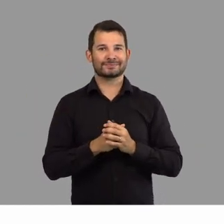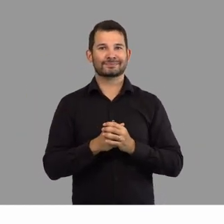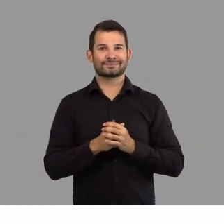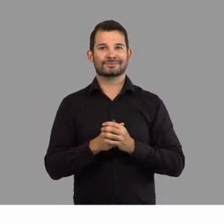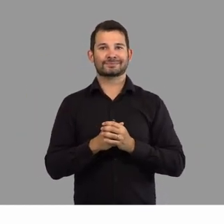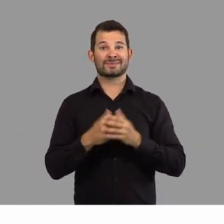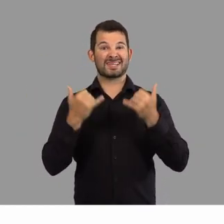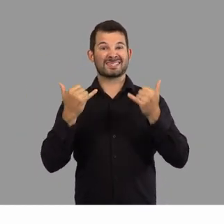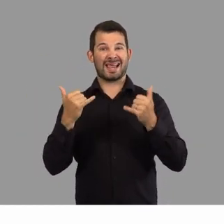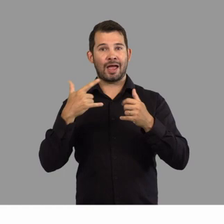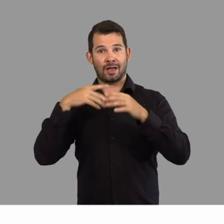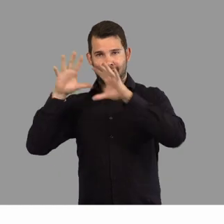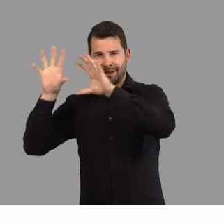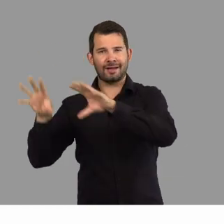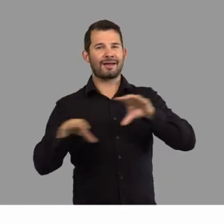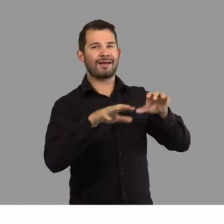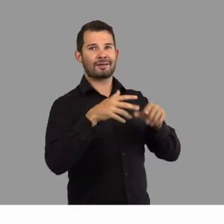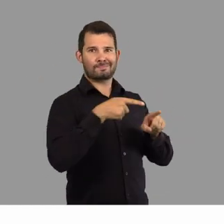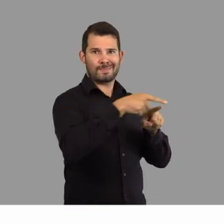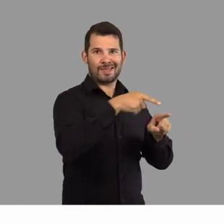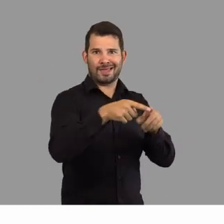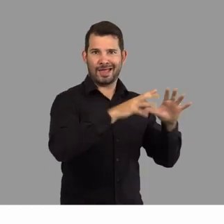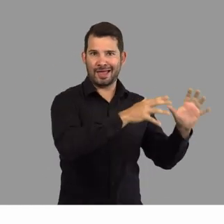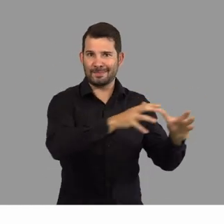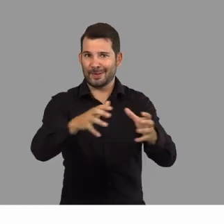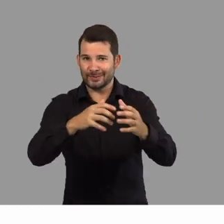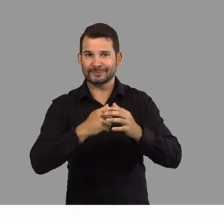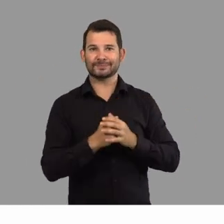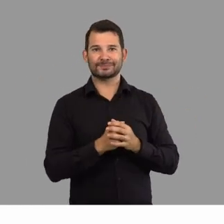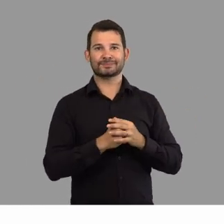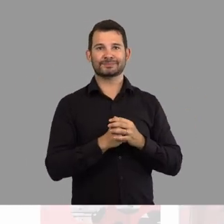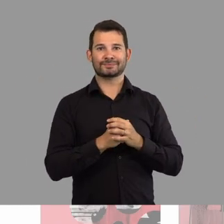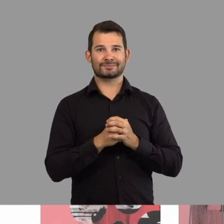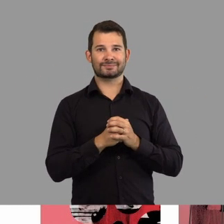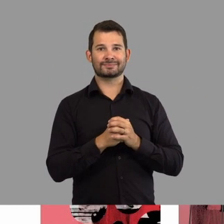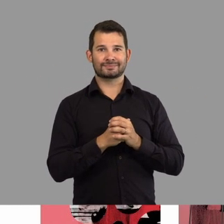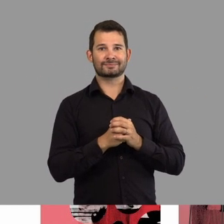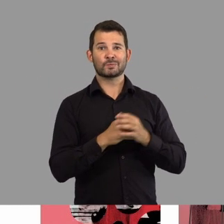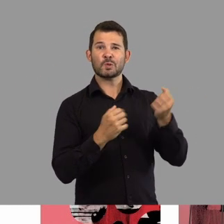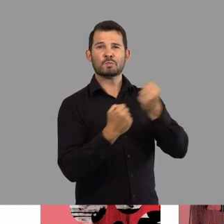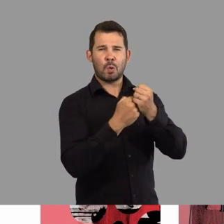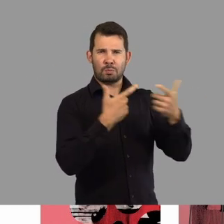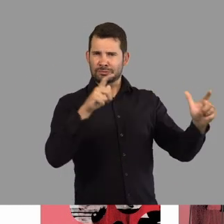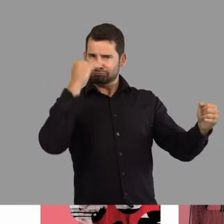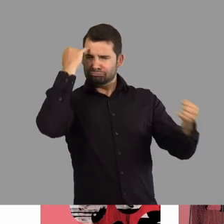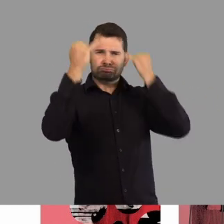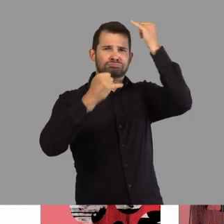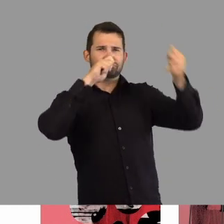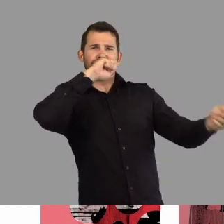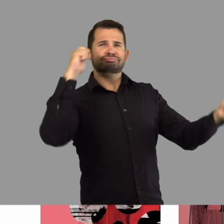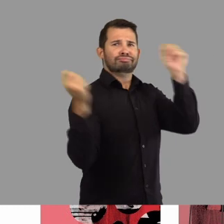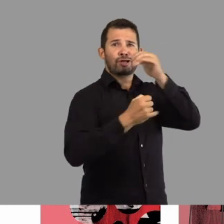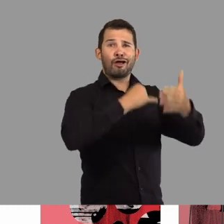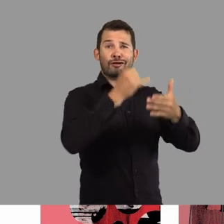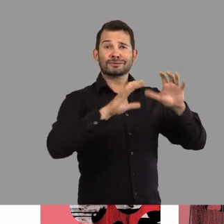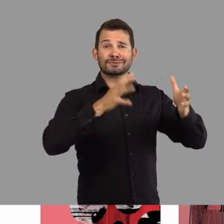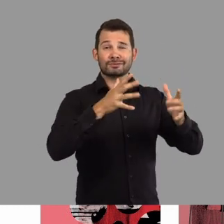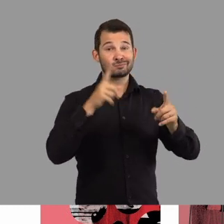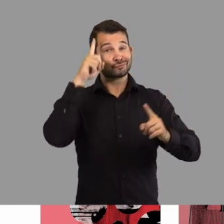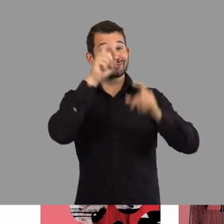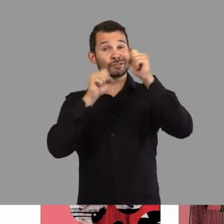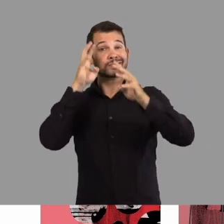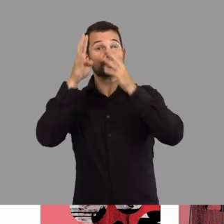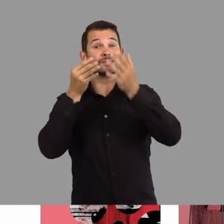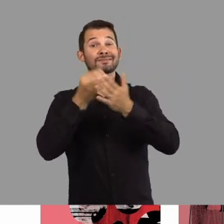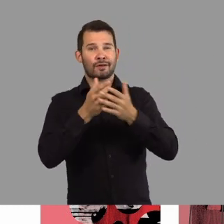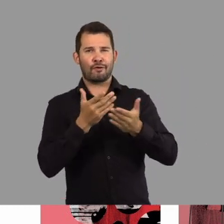greenhouse. Now let's turn the spotlight onto the main components. To support bold ideas to transform the art